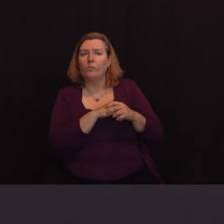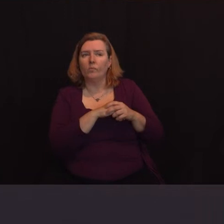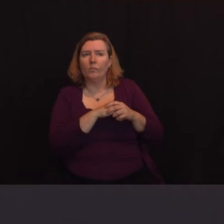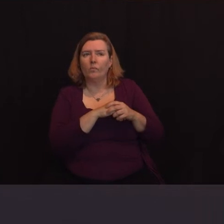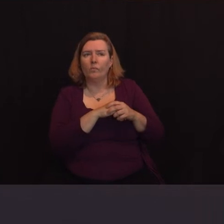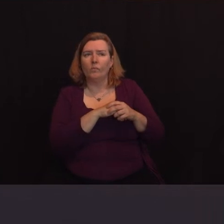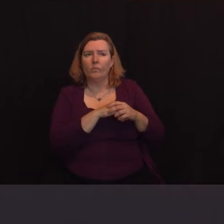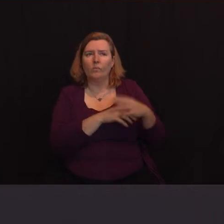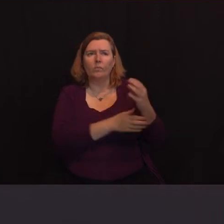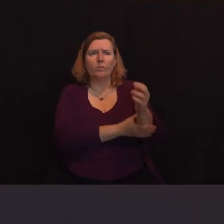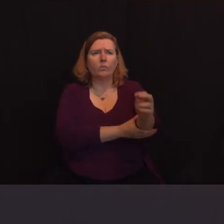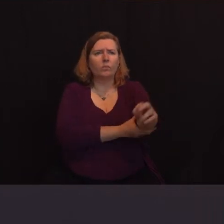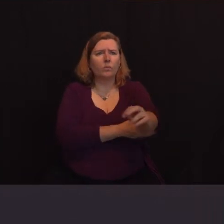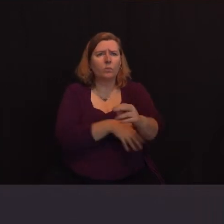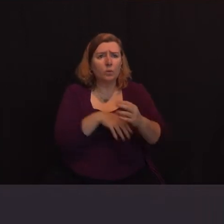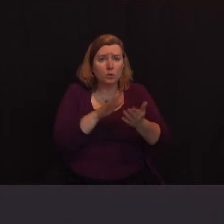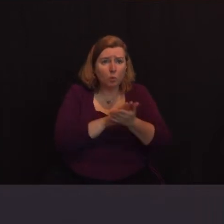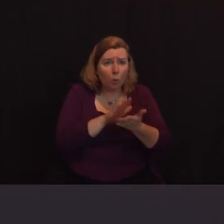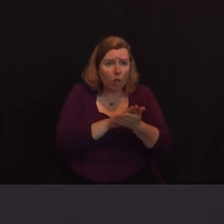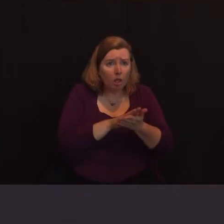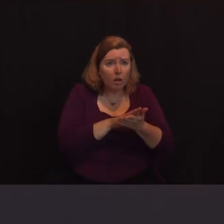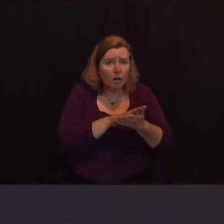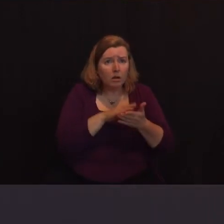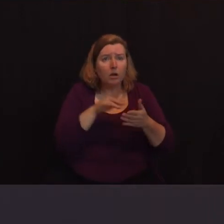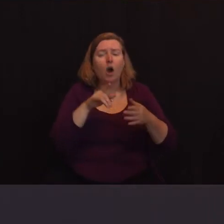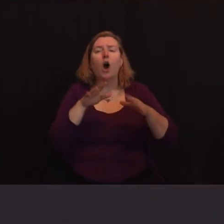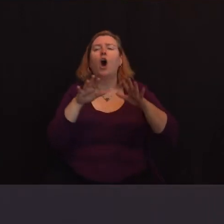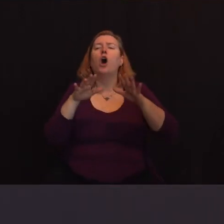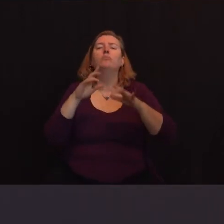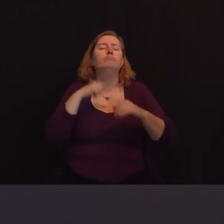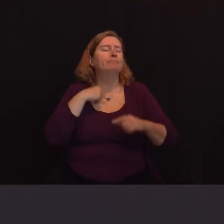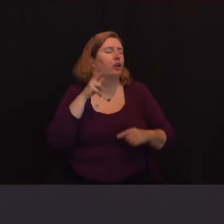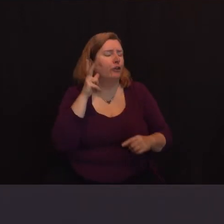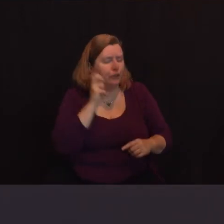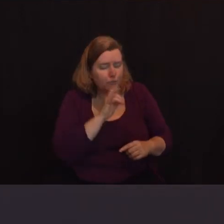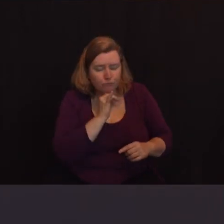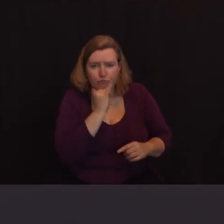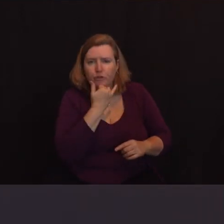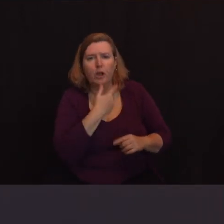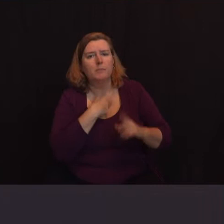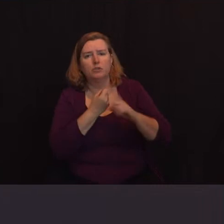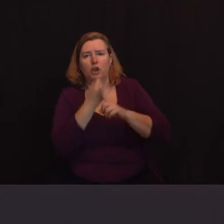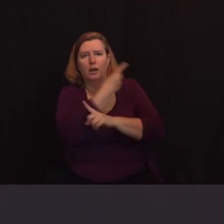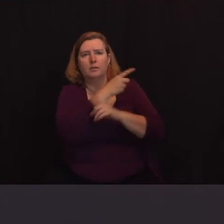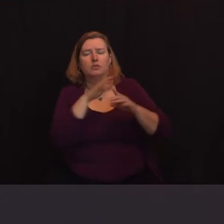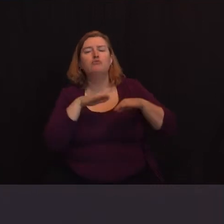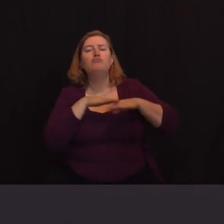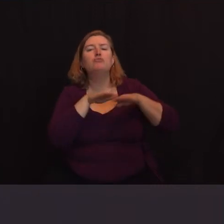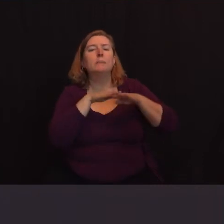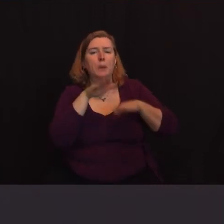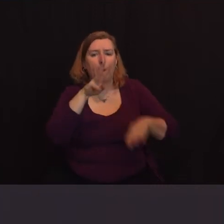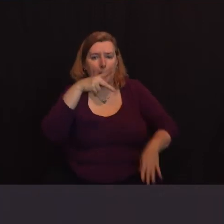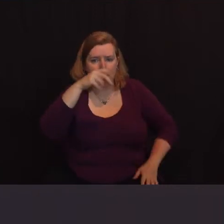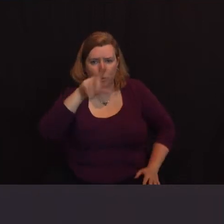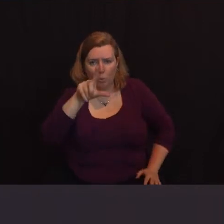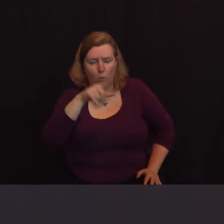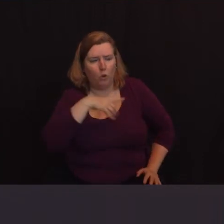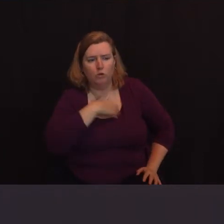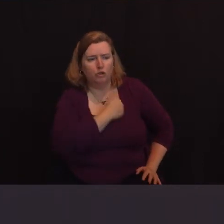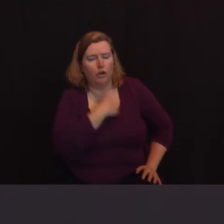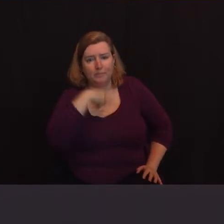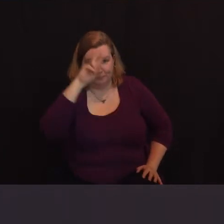Oh, pools. I think you said schools. Oh. As Rosanna Dana would say, never mind.